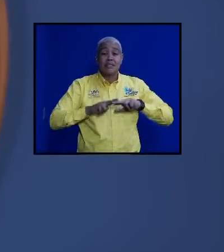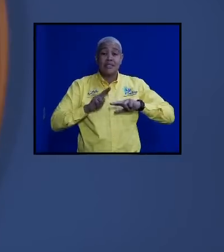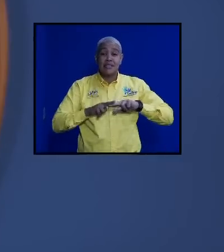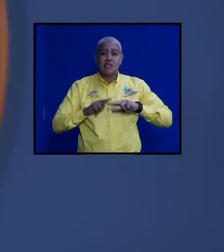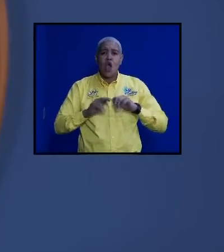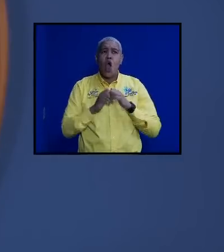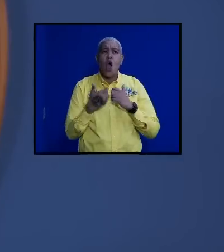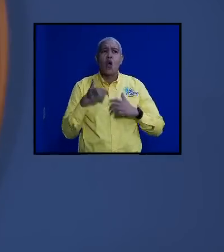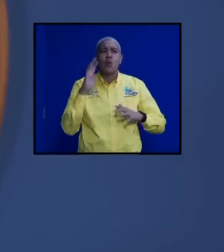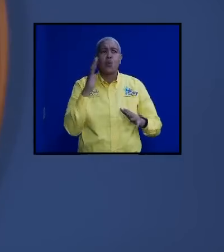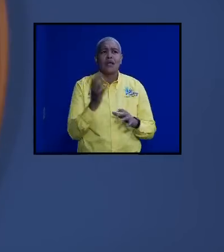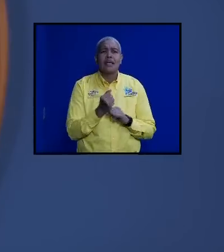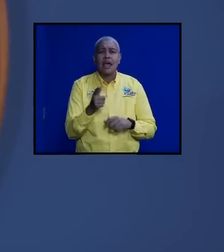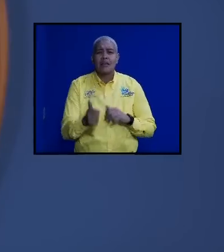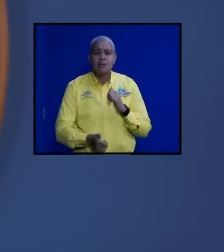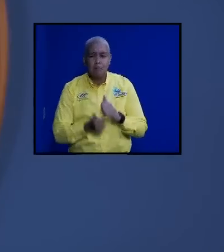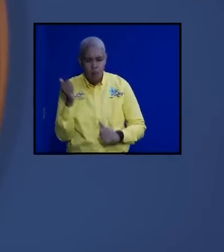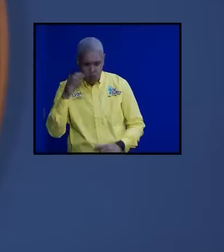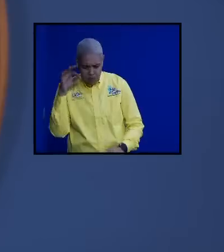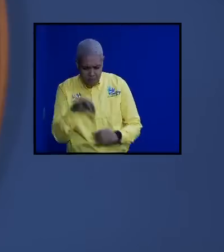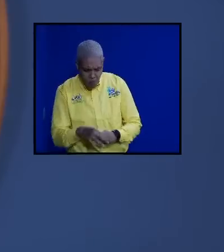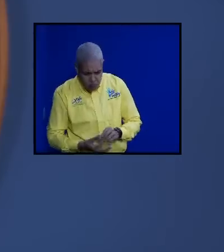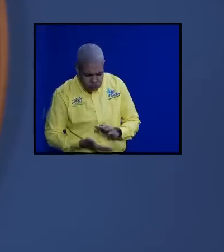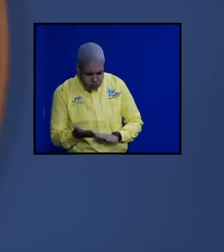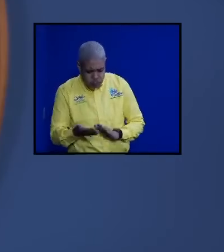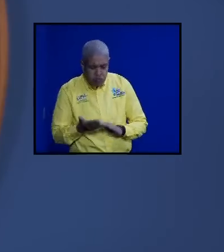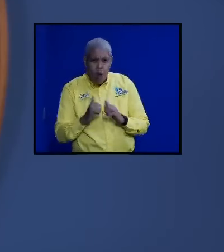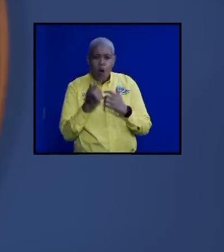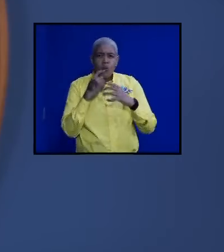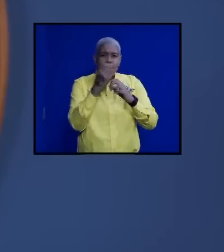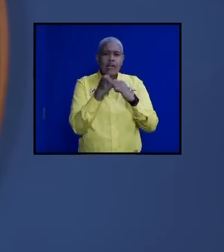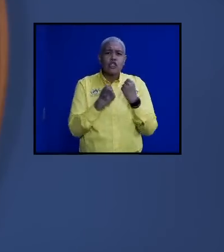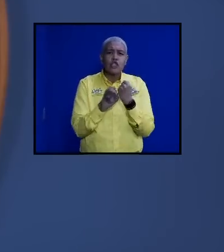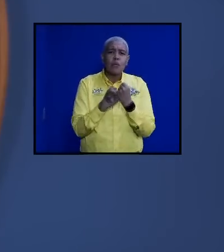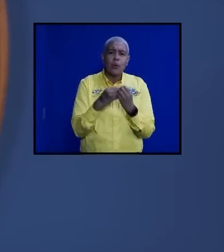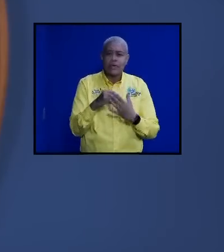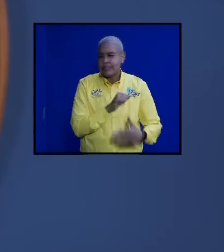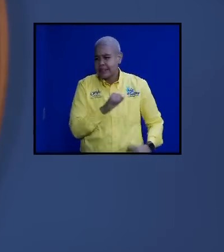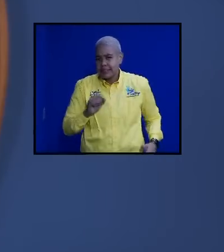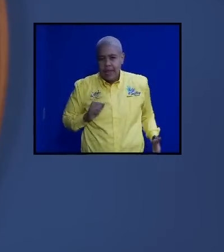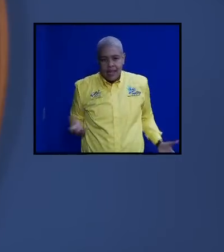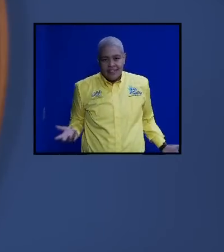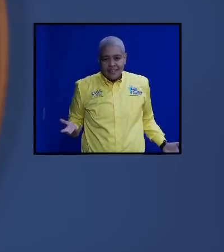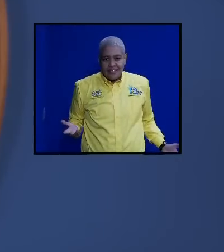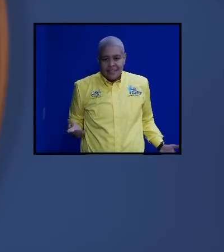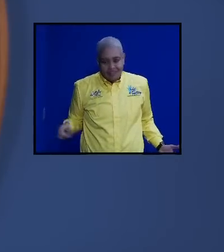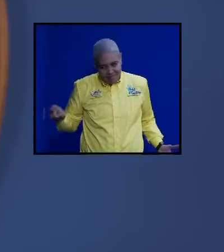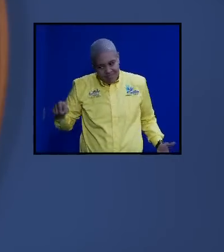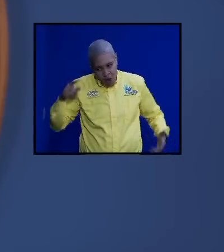How would we get the supermajority? And how would we have gotten the support in the Senate?